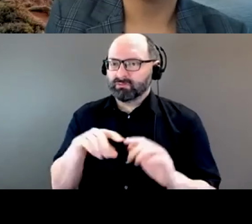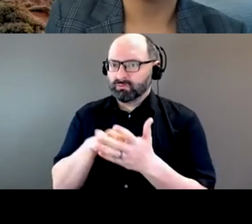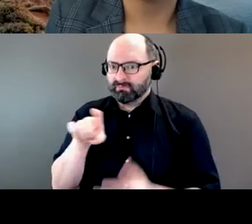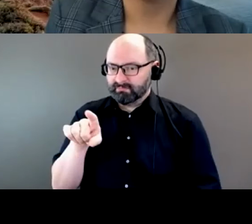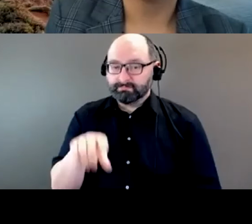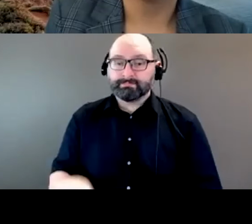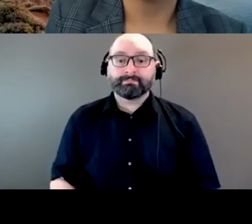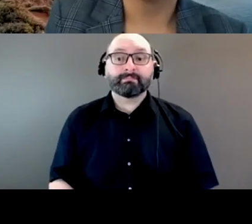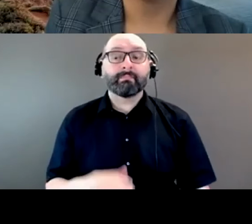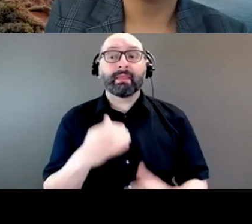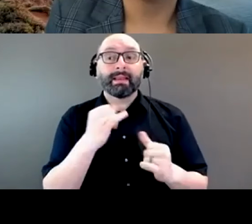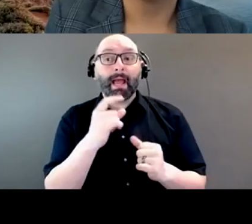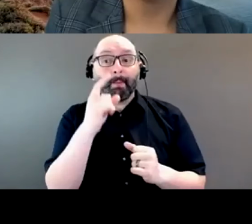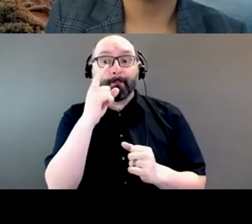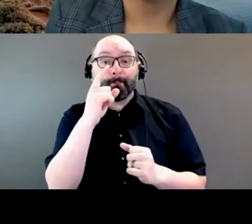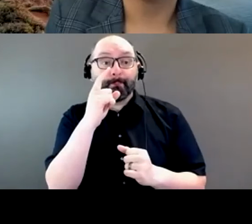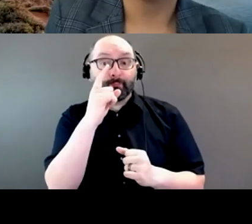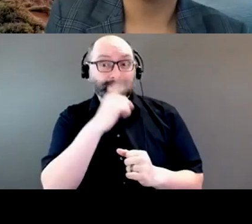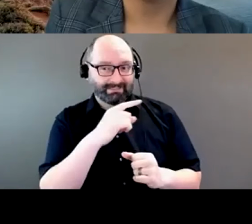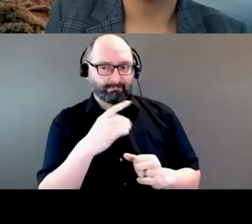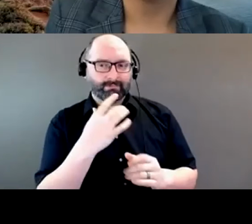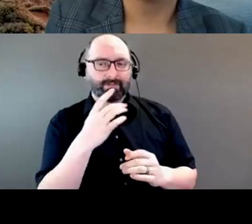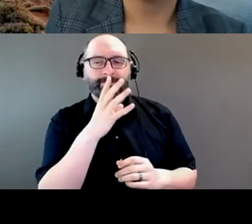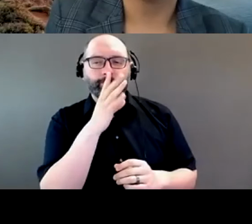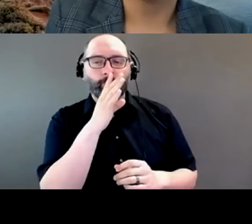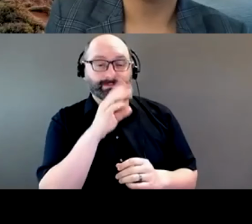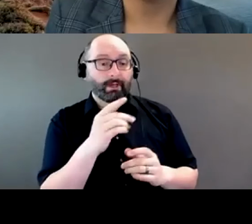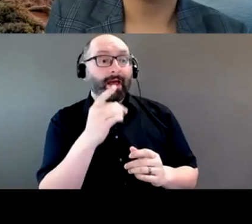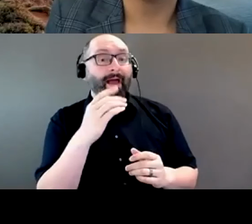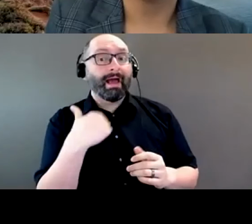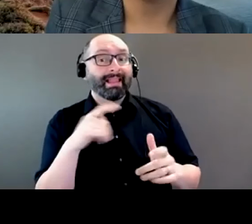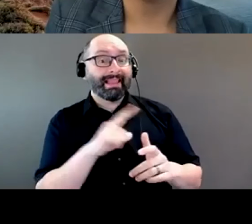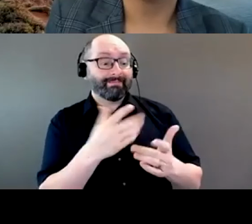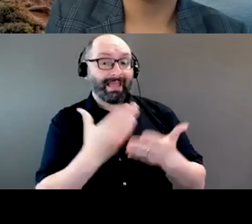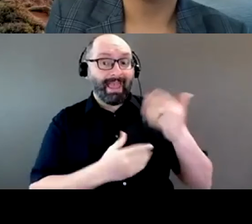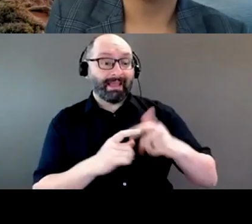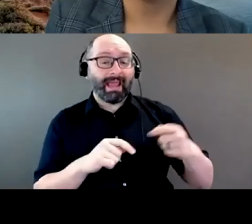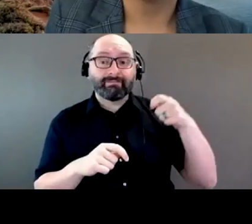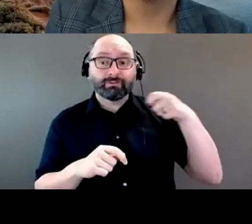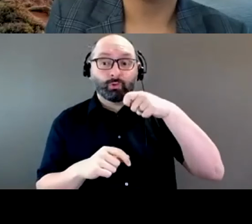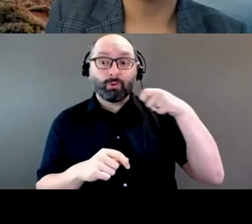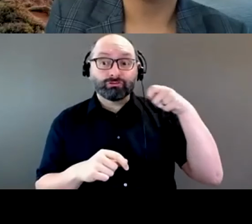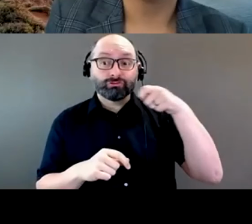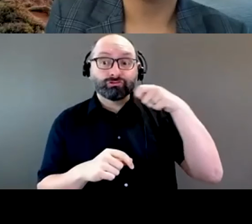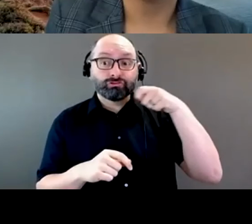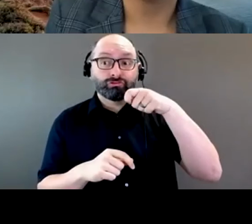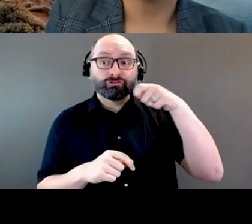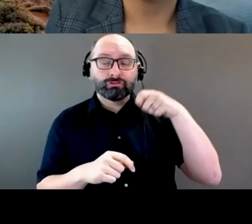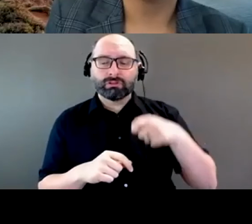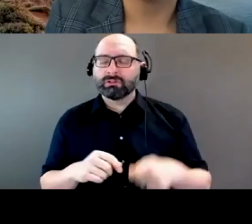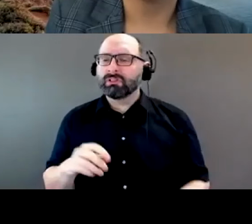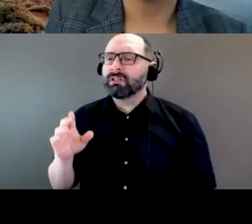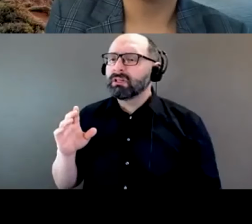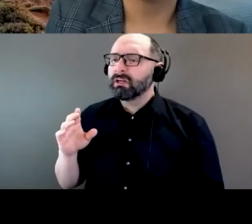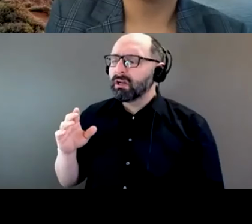pretend in your left hand that you have a toothbrush and you're brushing your teeth. Taking the brush and put it in